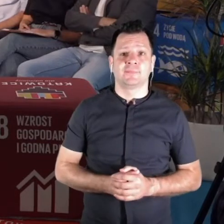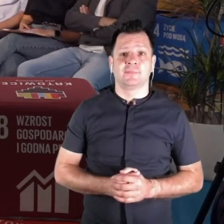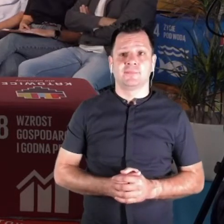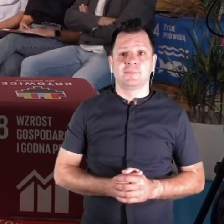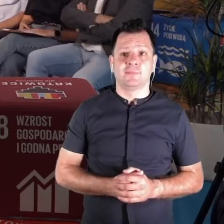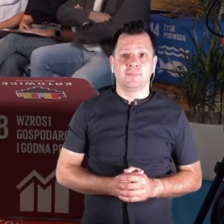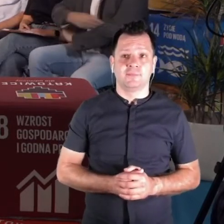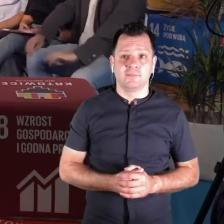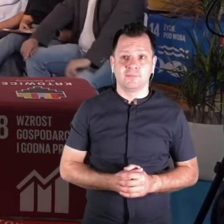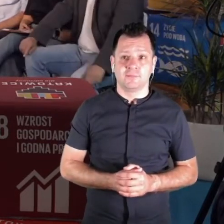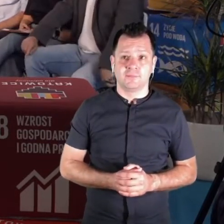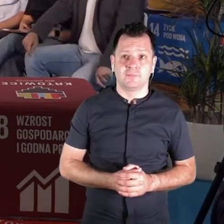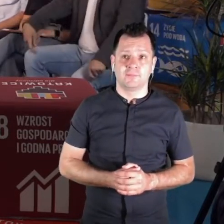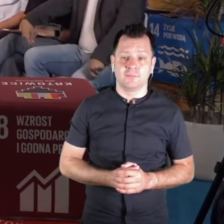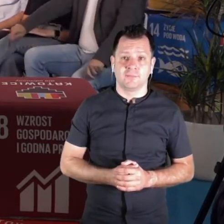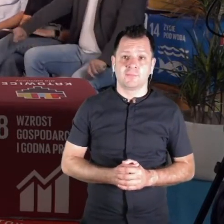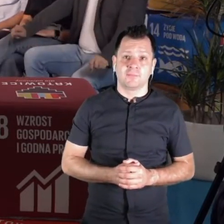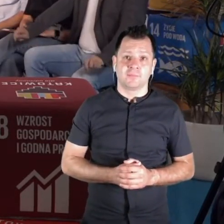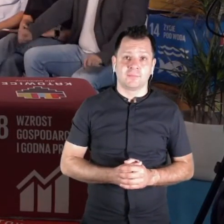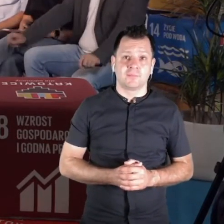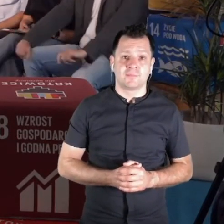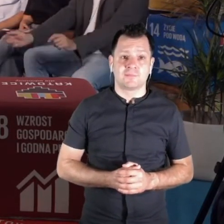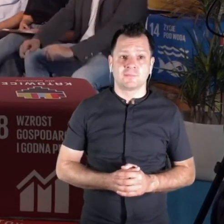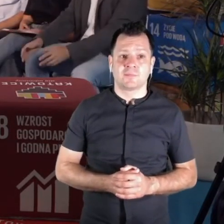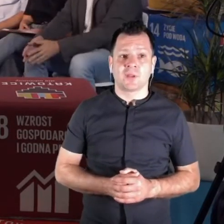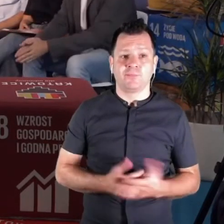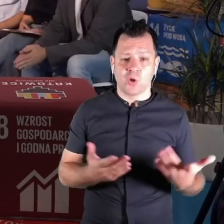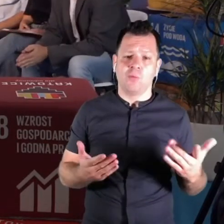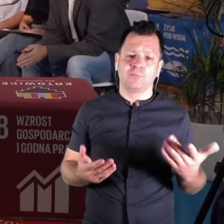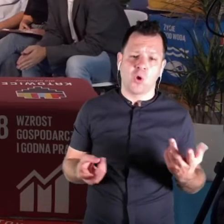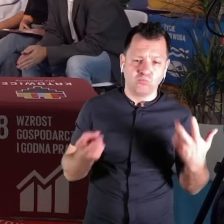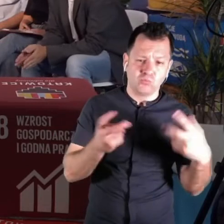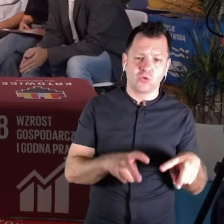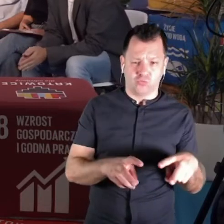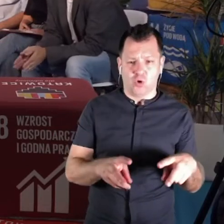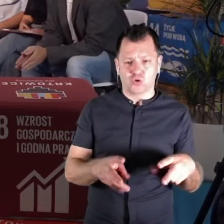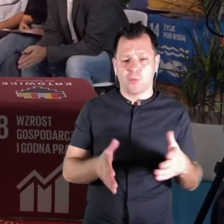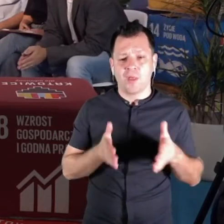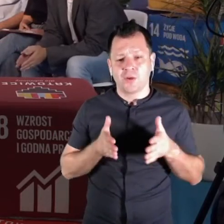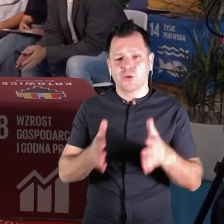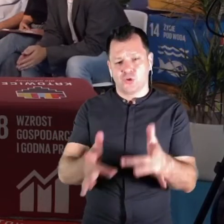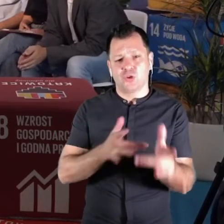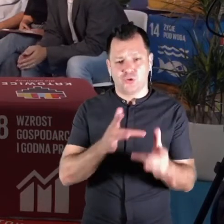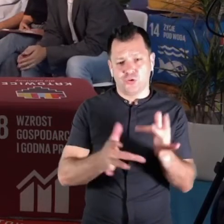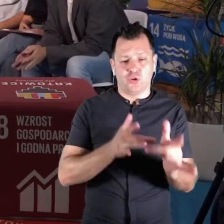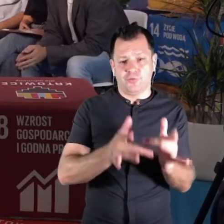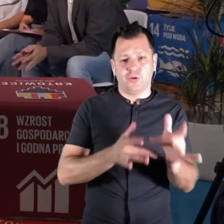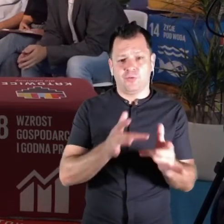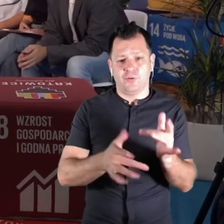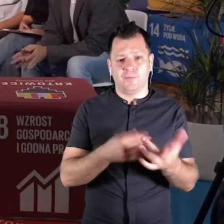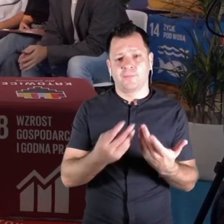creating a new path for the bicycles, and they also explain the goal and the background of